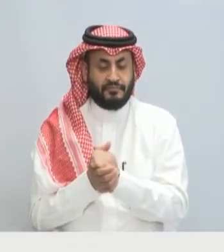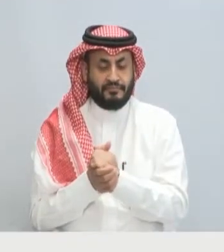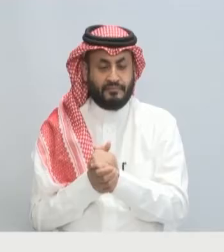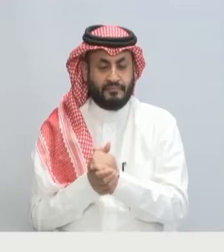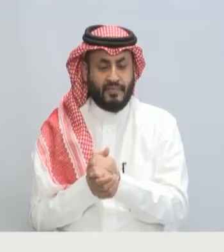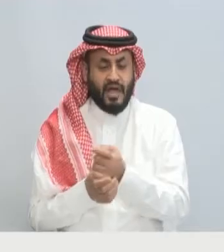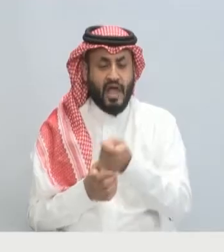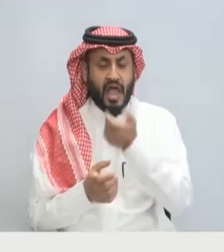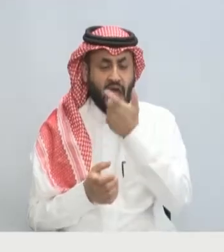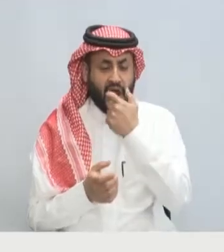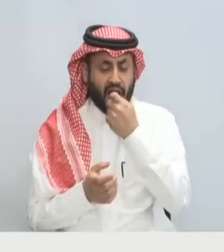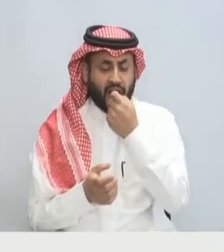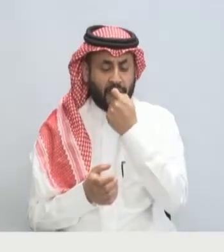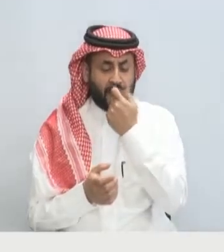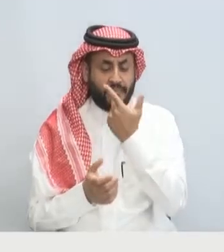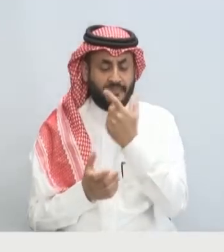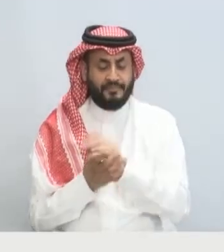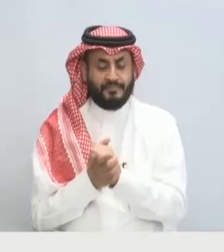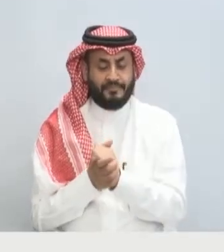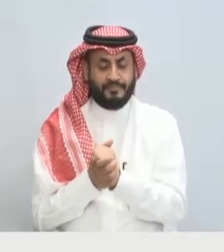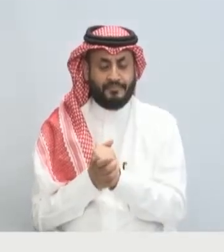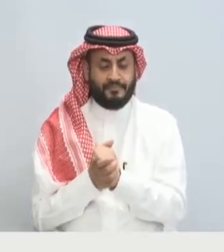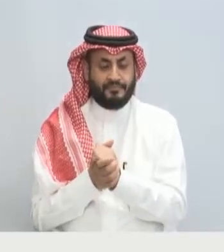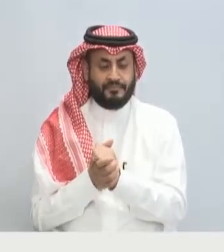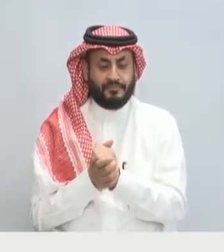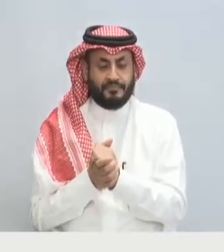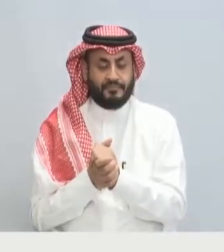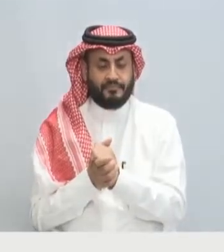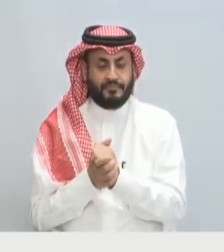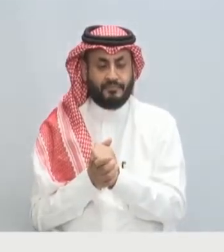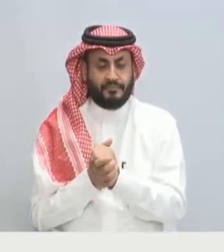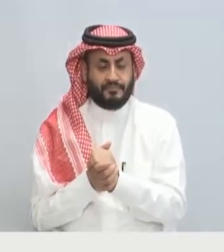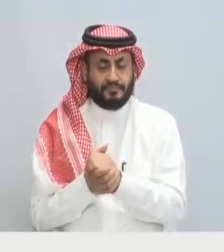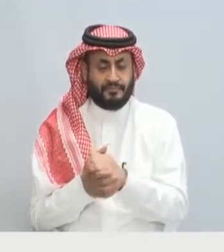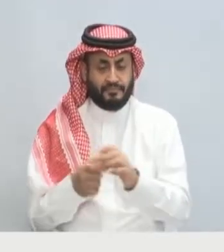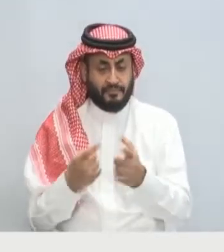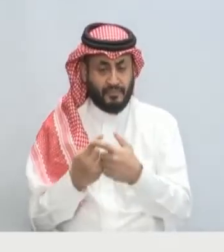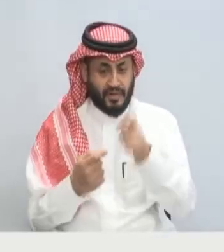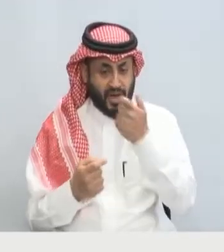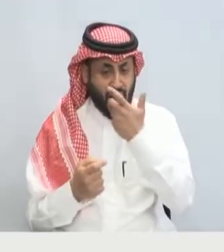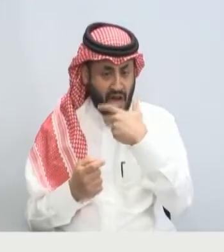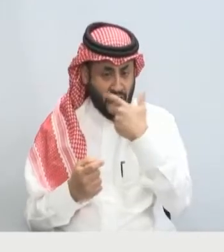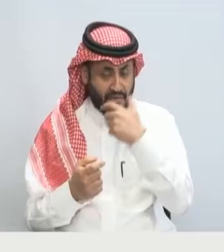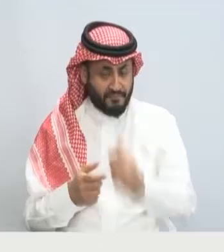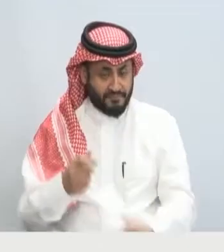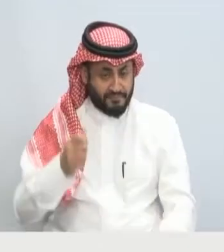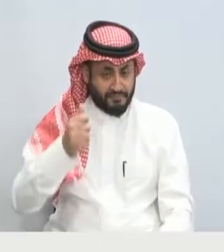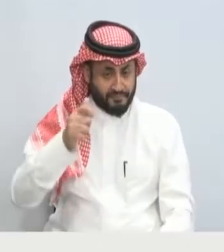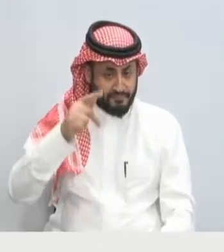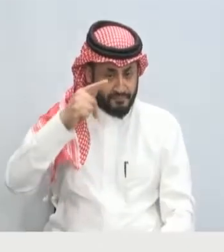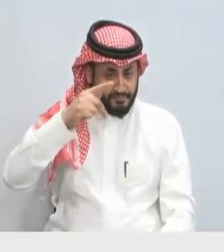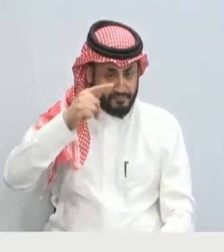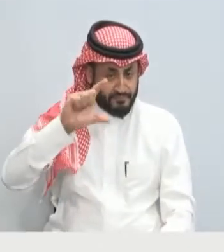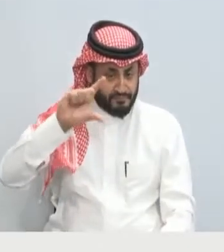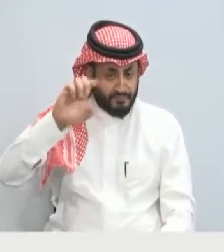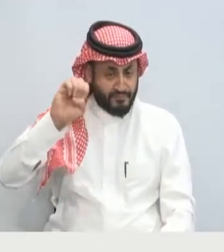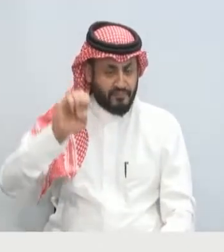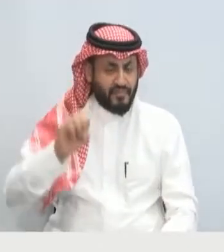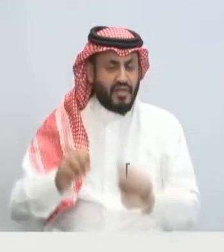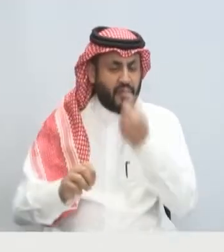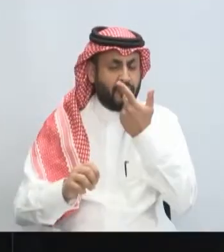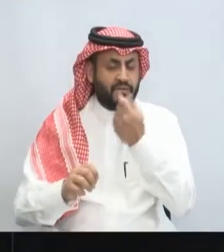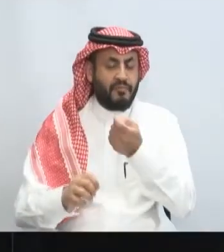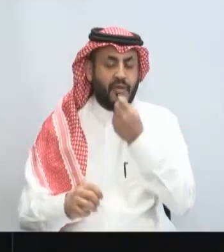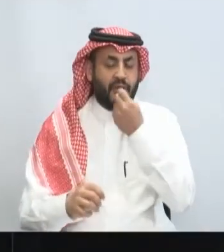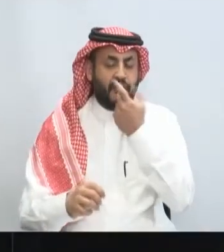are sweet. Apples is a fruit, and when we eat apple, it's a sweet.